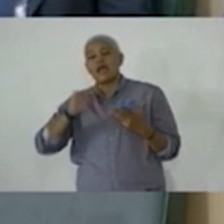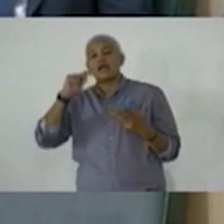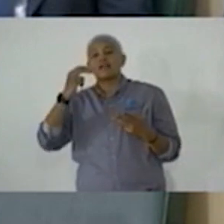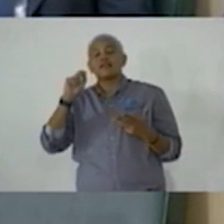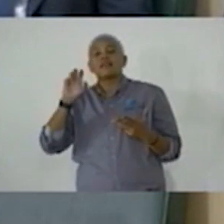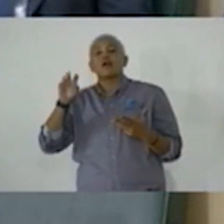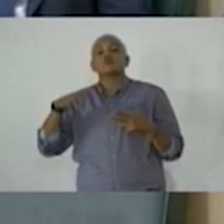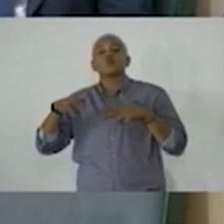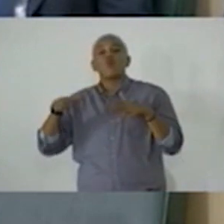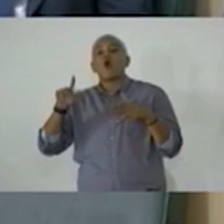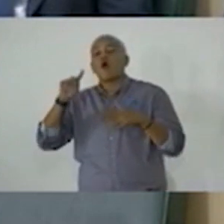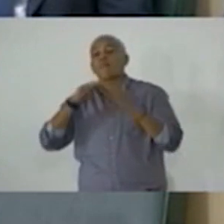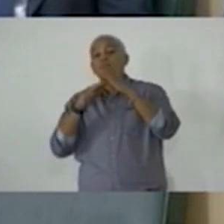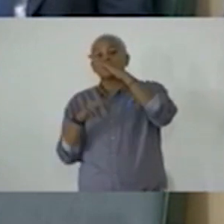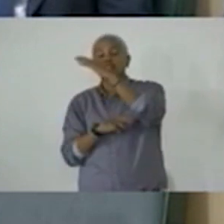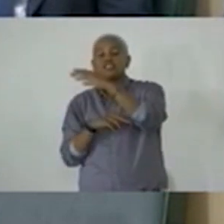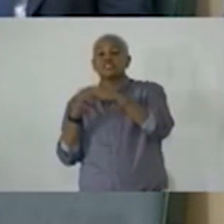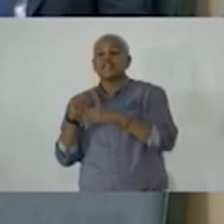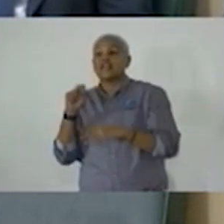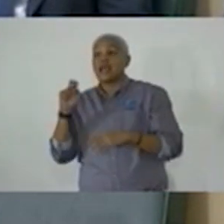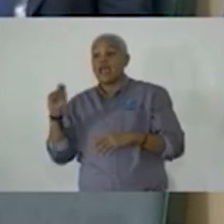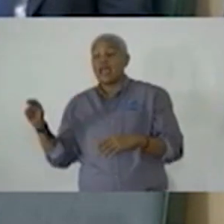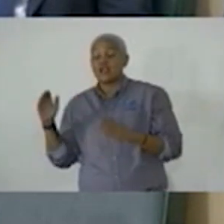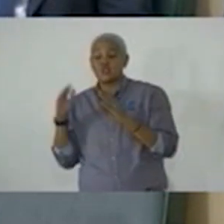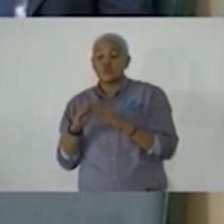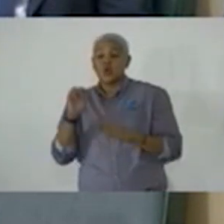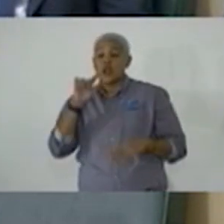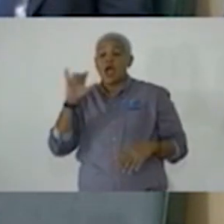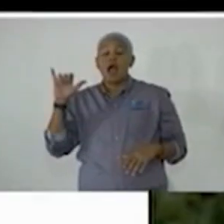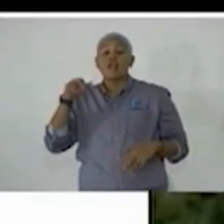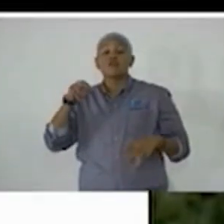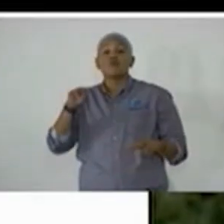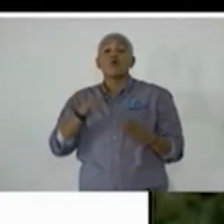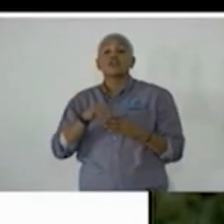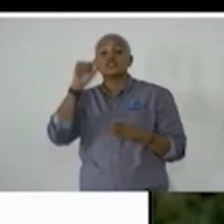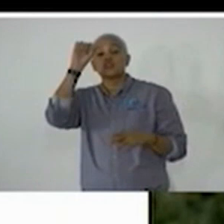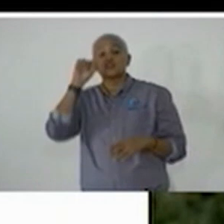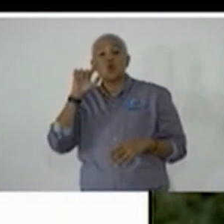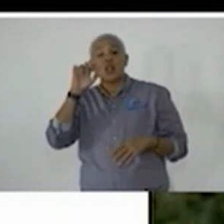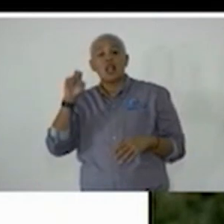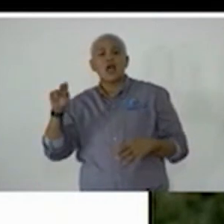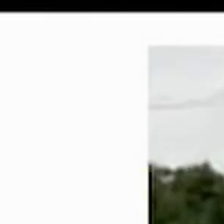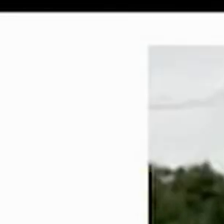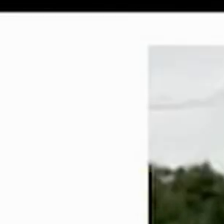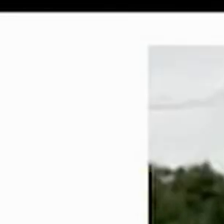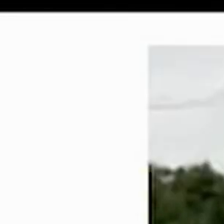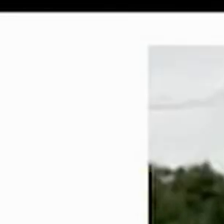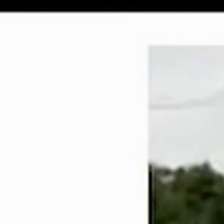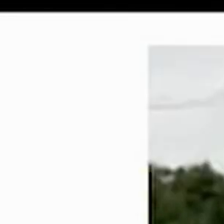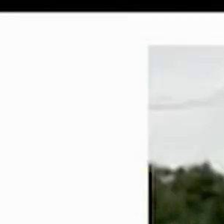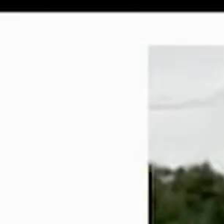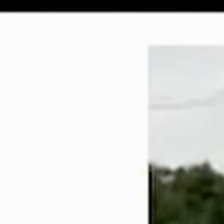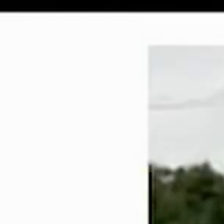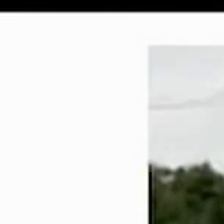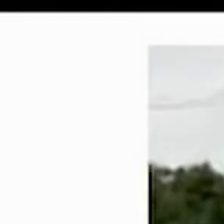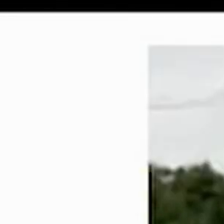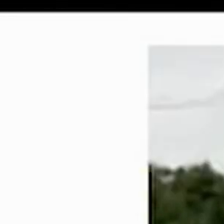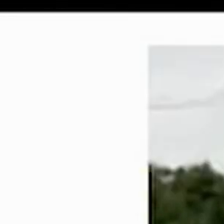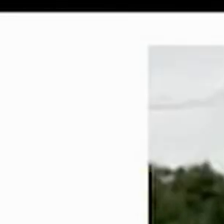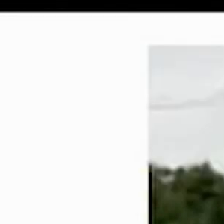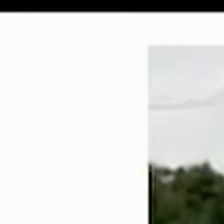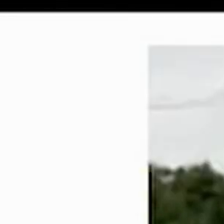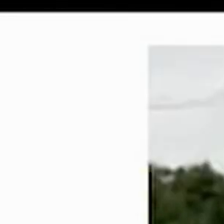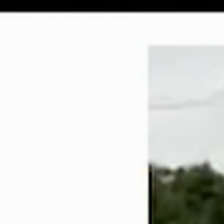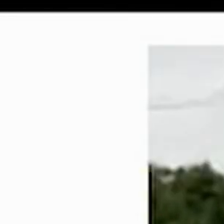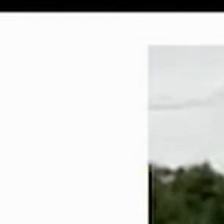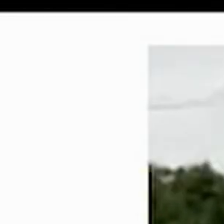in Anion Town. The alley road in southern Clarendon was damaged due to the Rio Minnow overflowing and scoring a